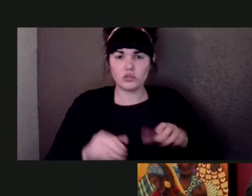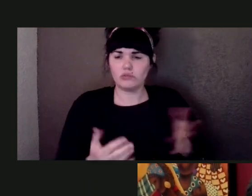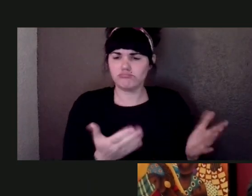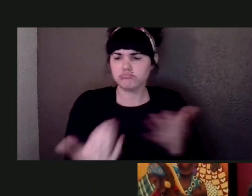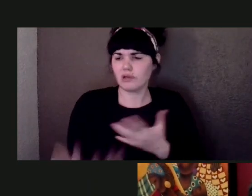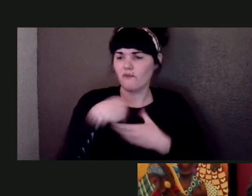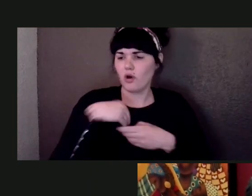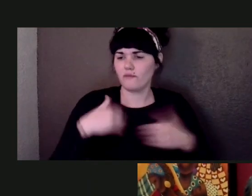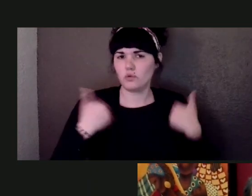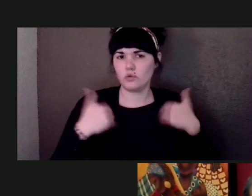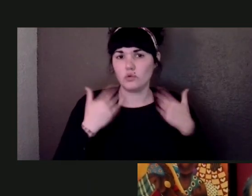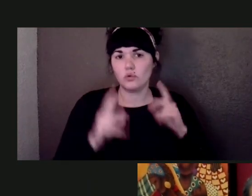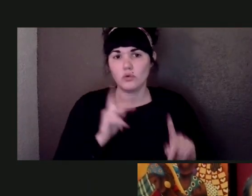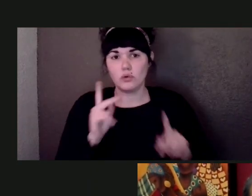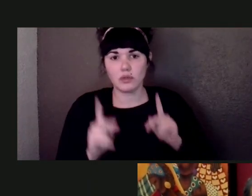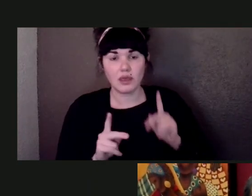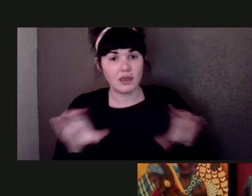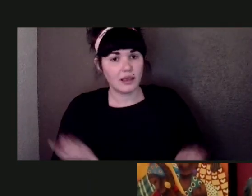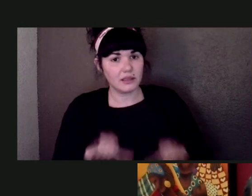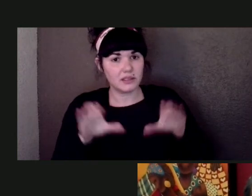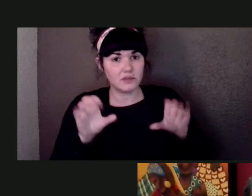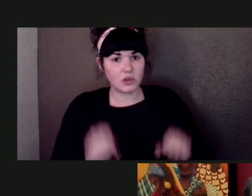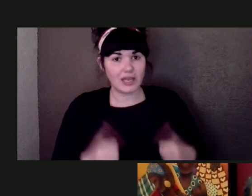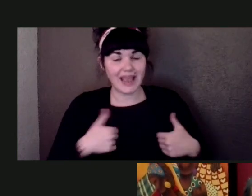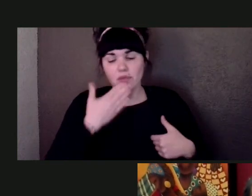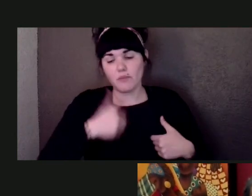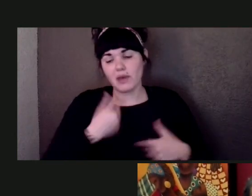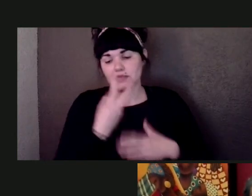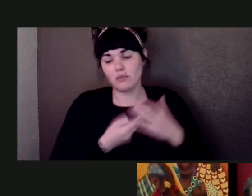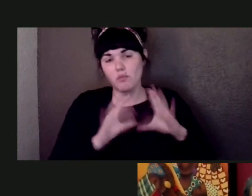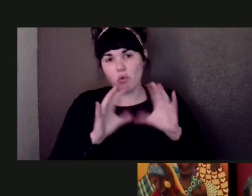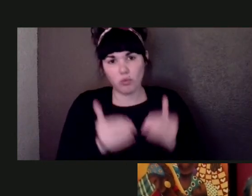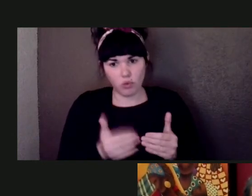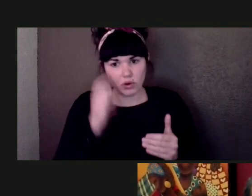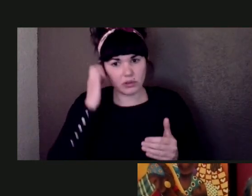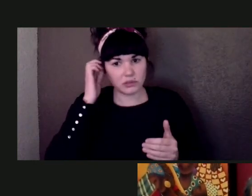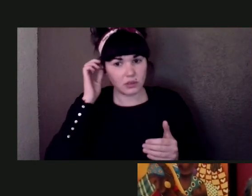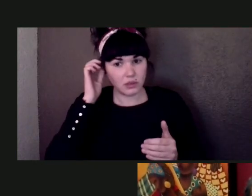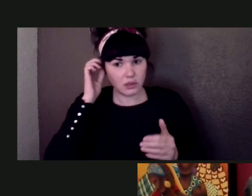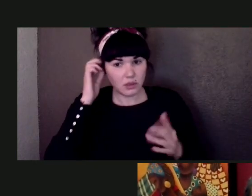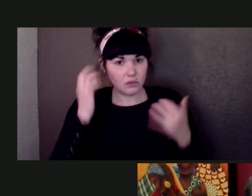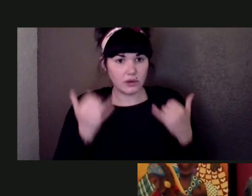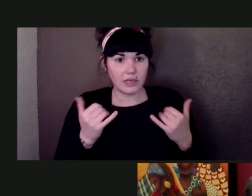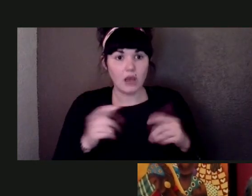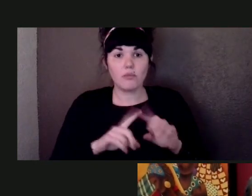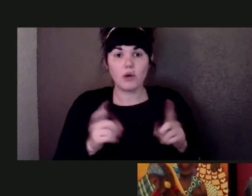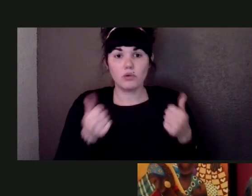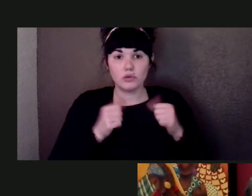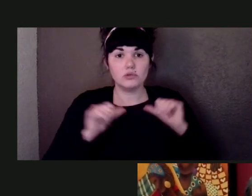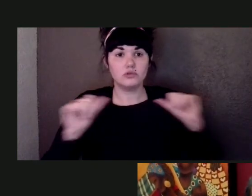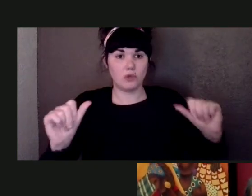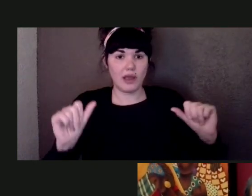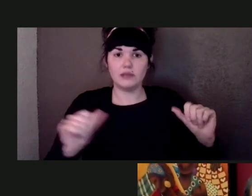both worlds, uh, during this time where we're trying to move a little slower and be a little more prudent, uh, to protect our youth and protect our families. So, Jometta, I'll